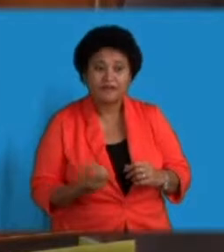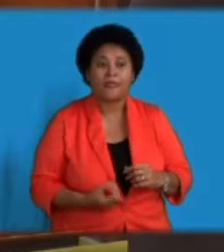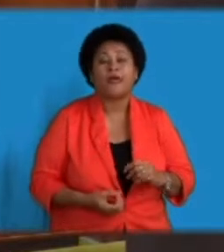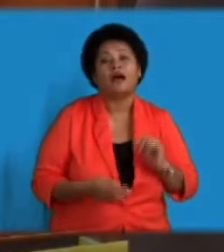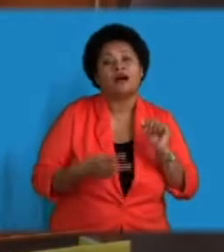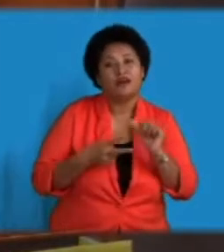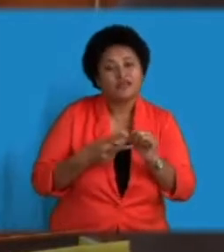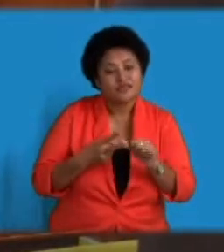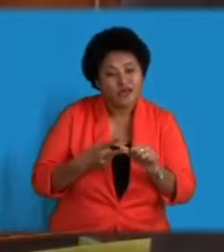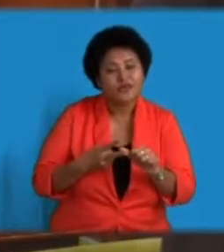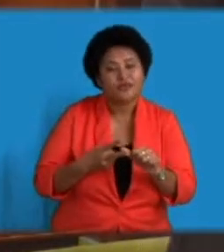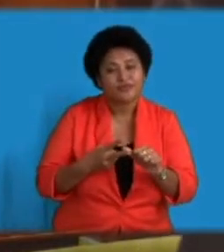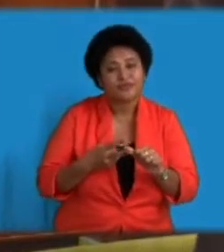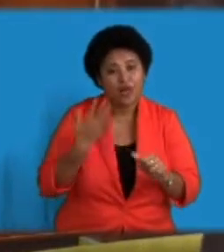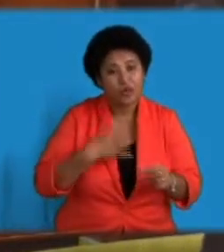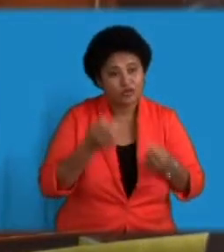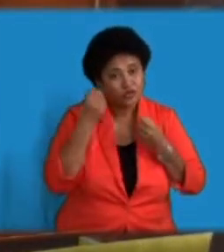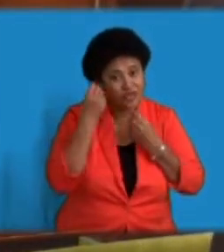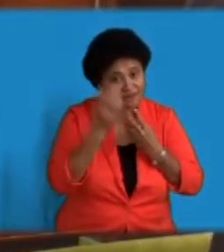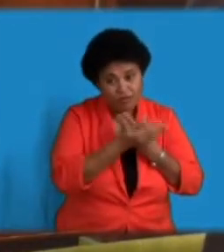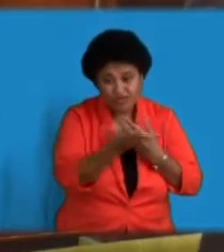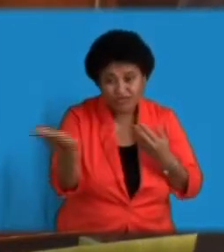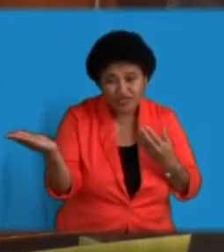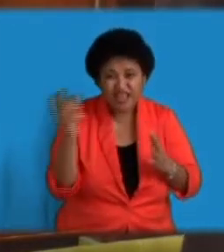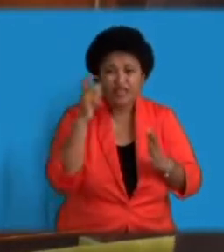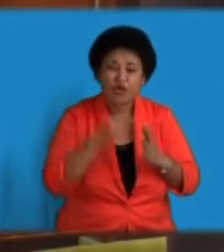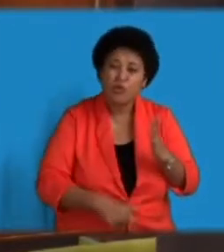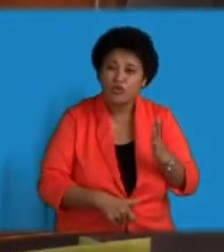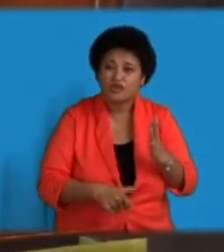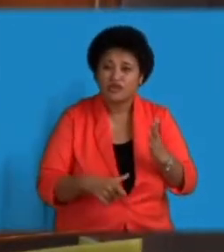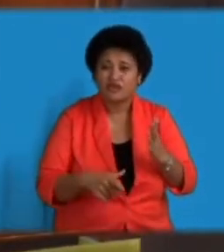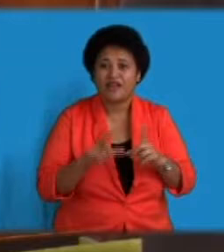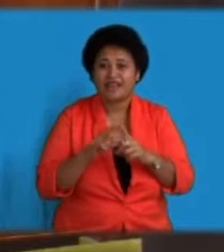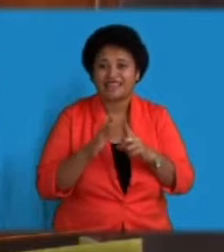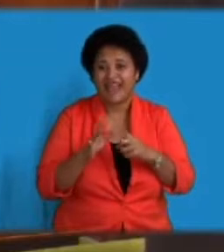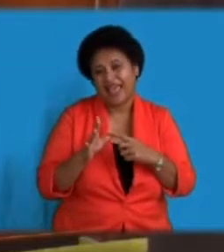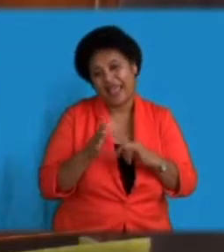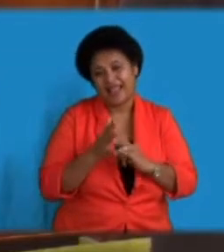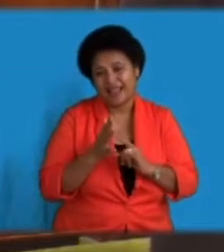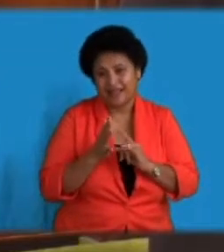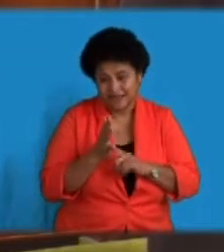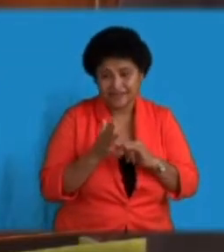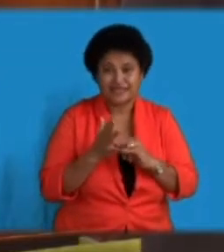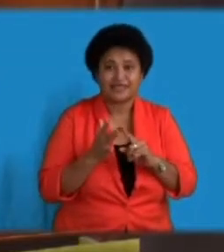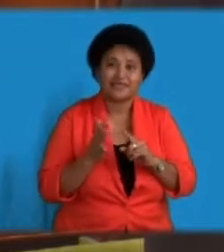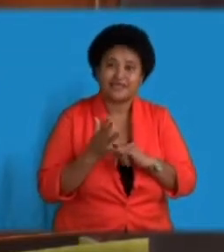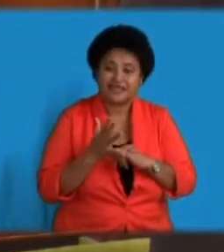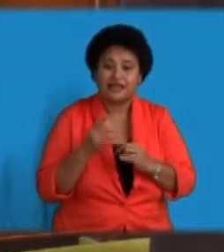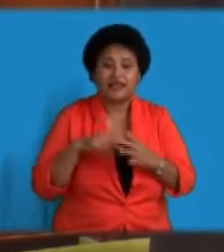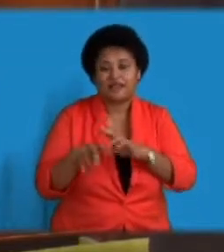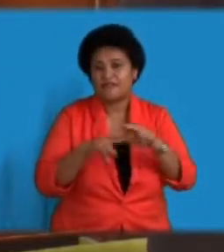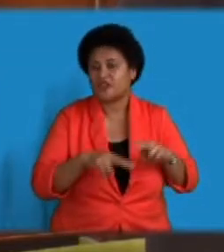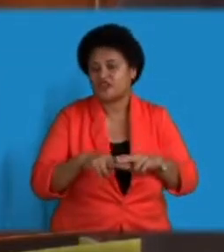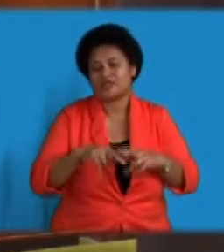Madam Speaker, again for the information of the House, the cost of dialysis in Fiji is pretty high. It's because the consumables are very expensive. The volumes are very